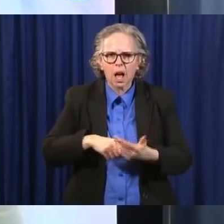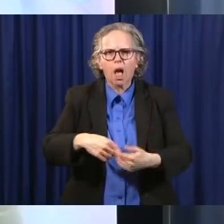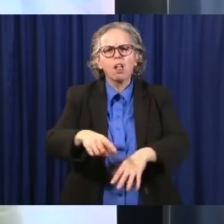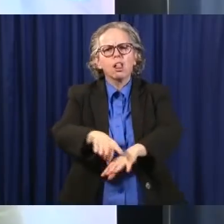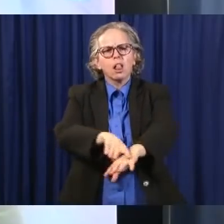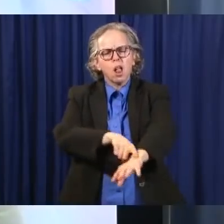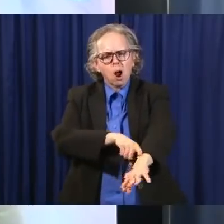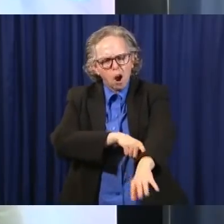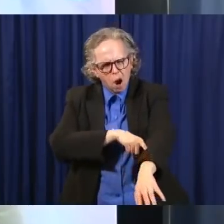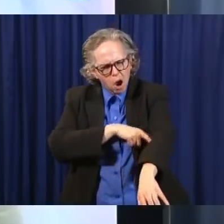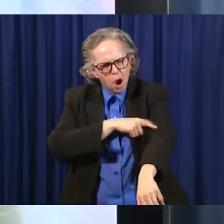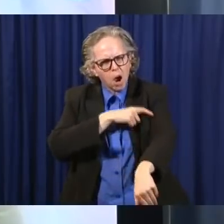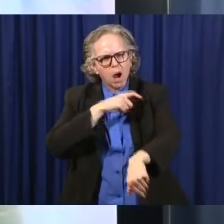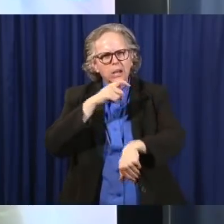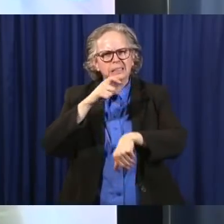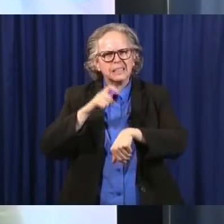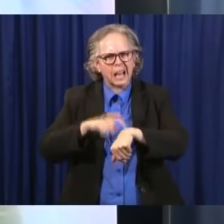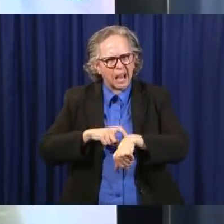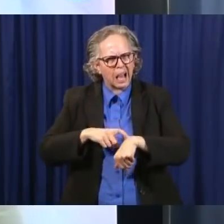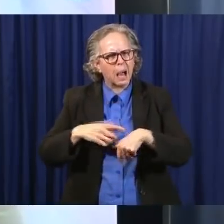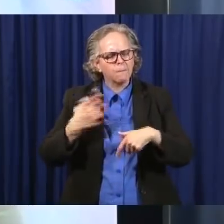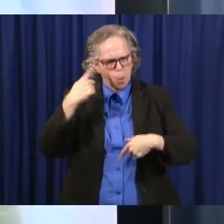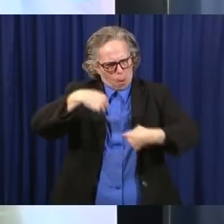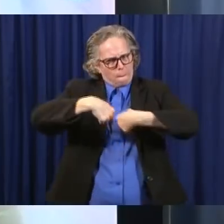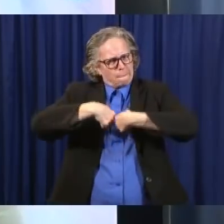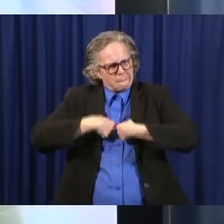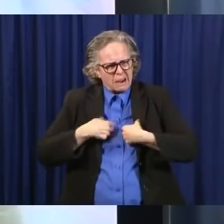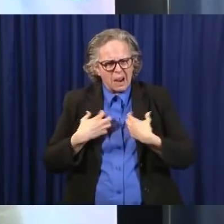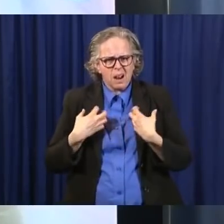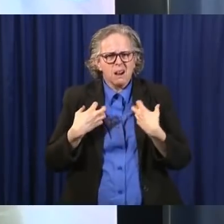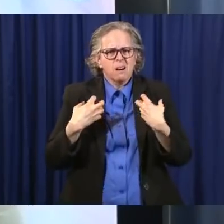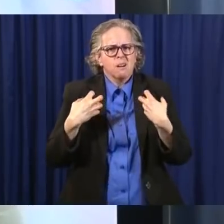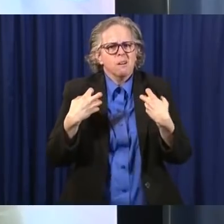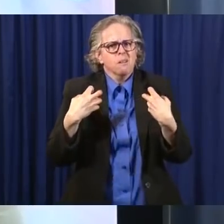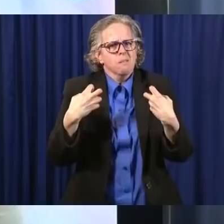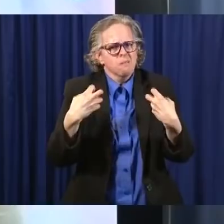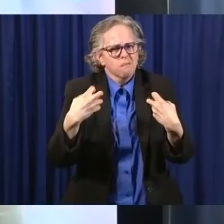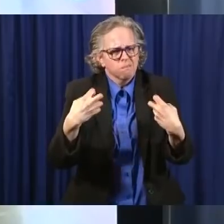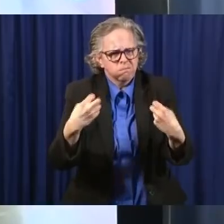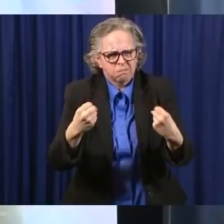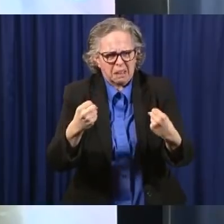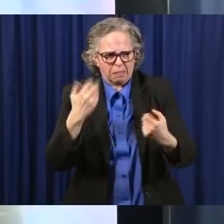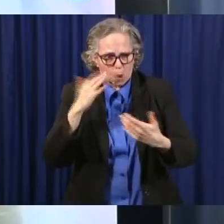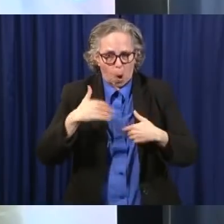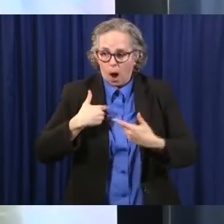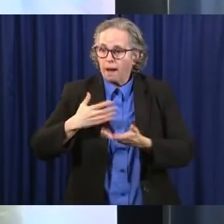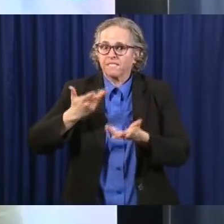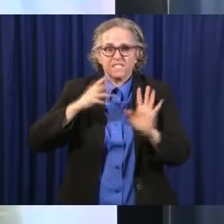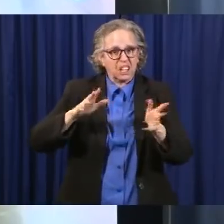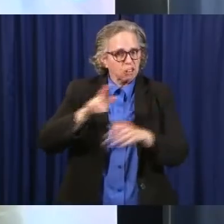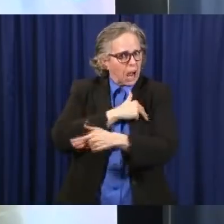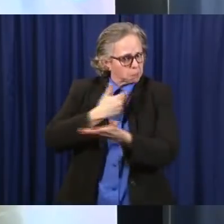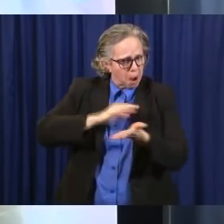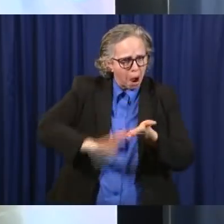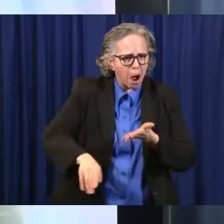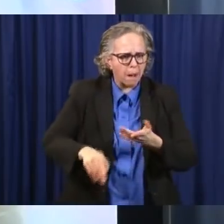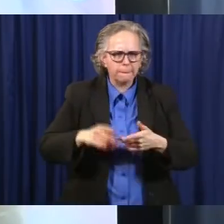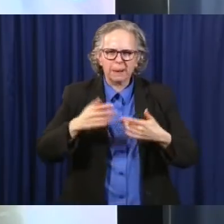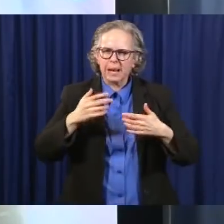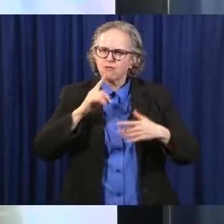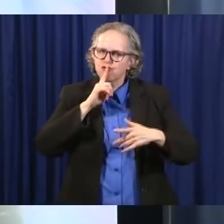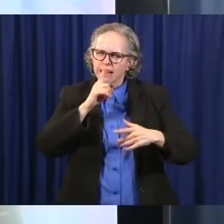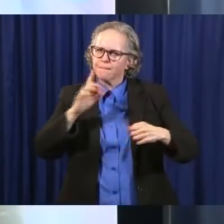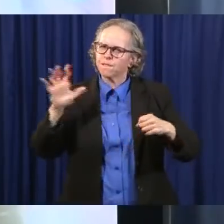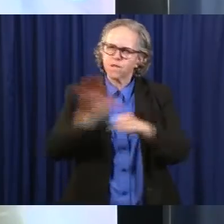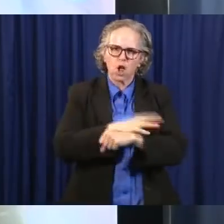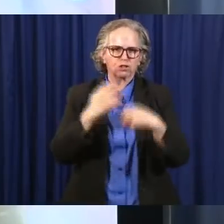to recover from this once you've had it and went home to get back to full strength. Was there anybody in your life